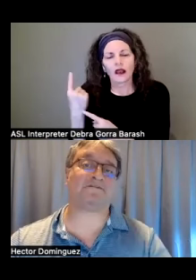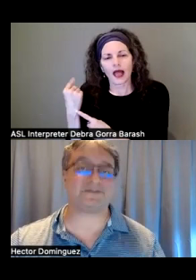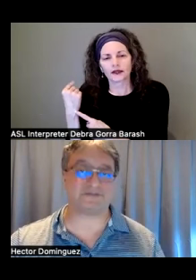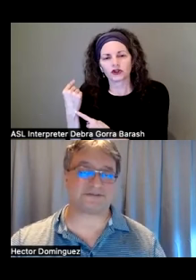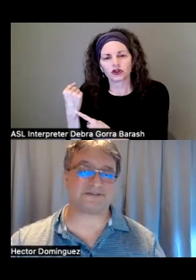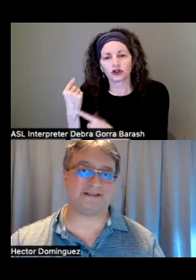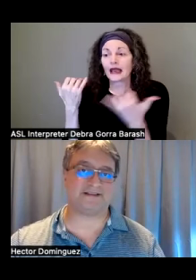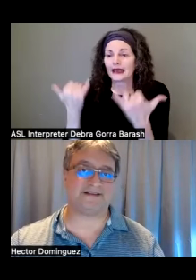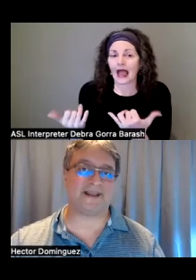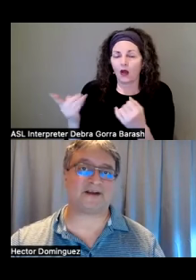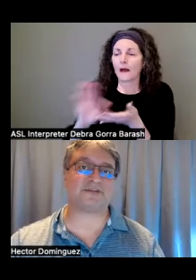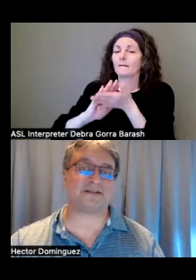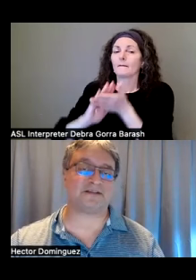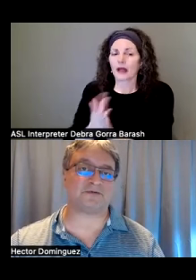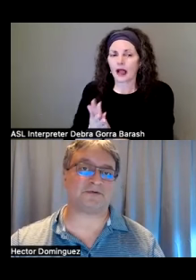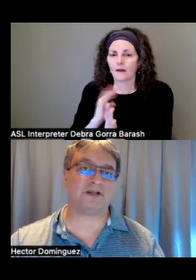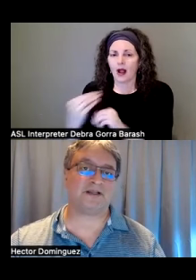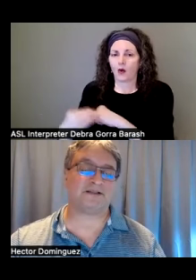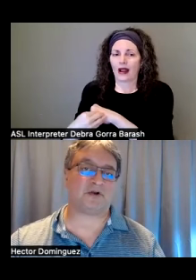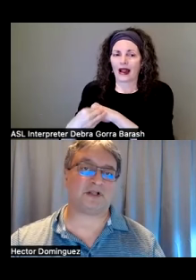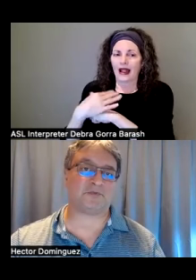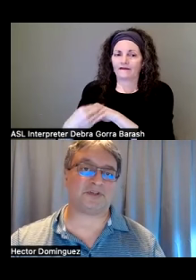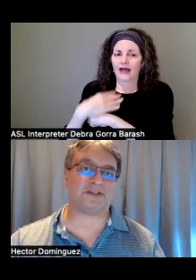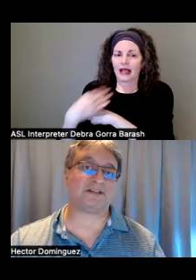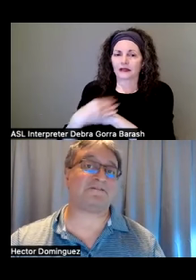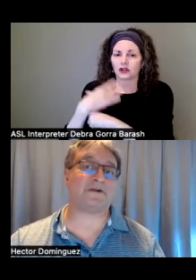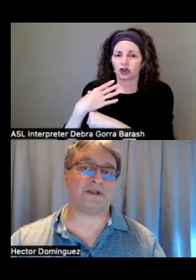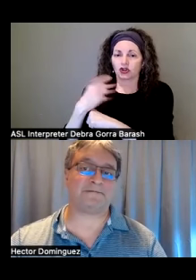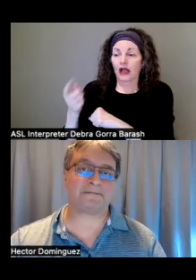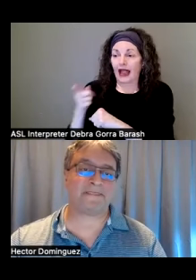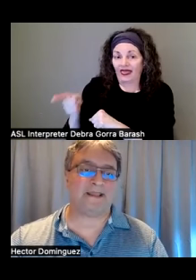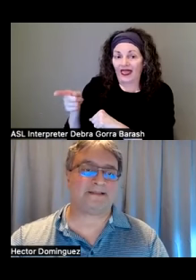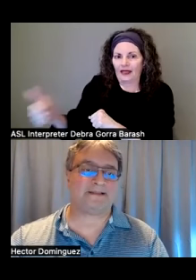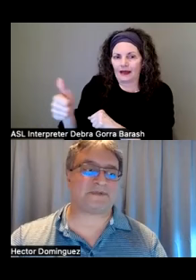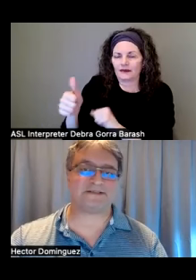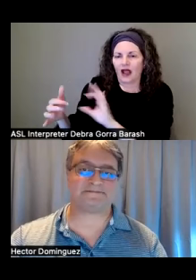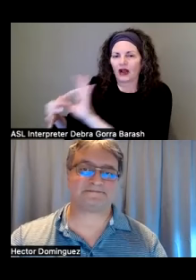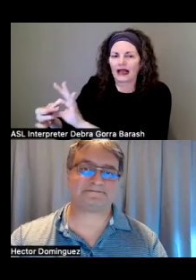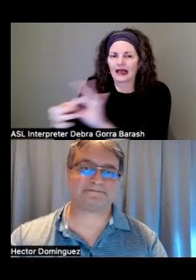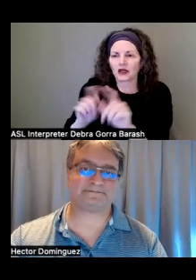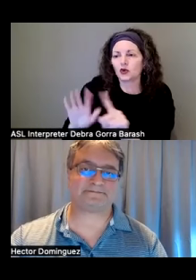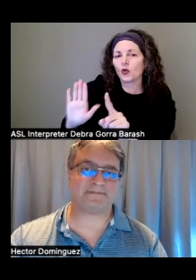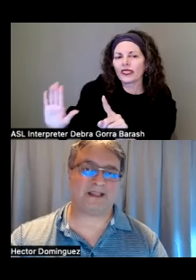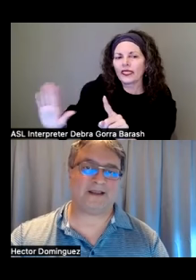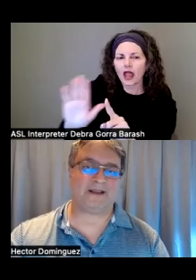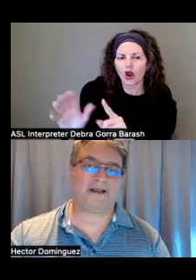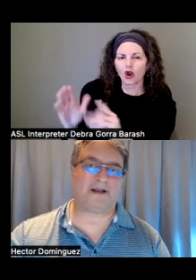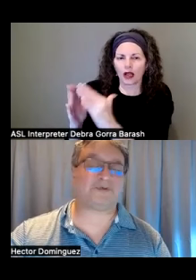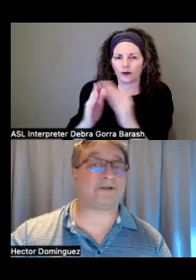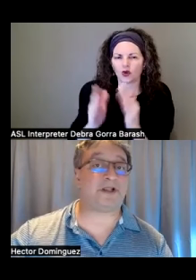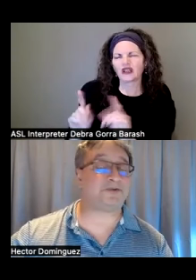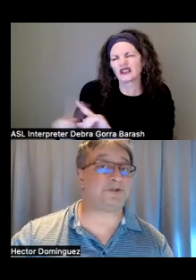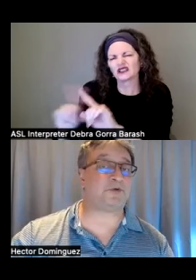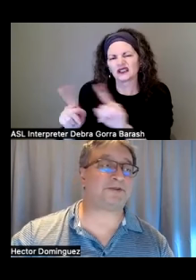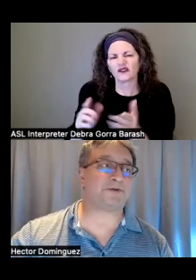our advisors, and they are connected to the local community in a different way. Next, please. And